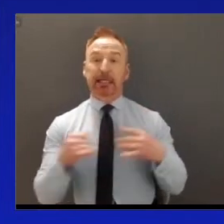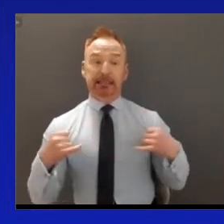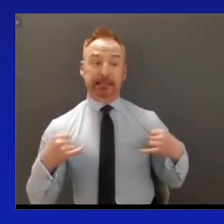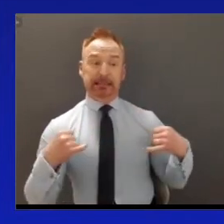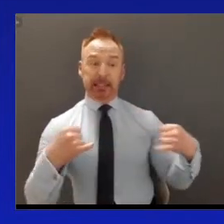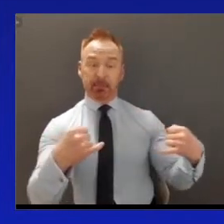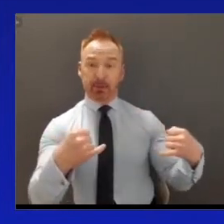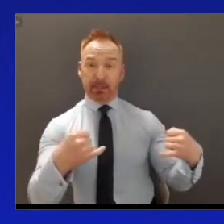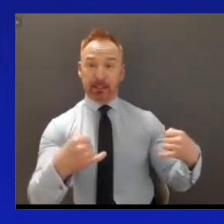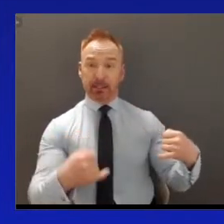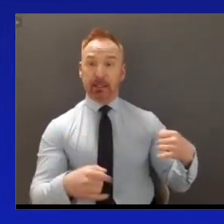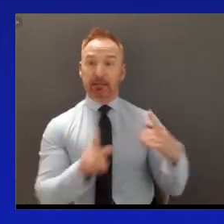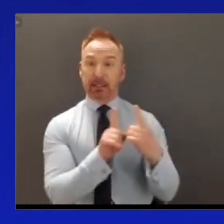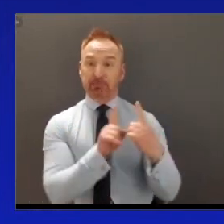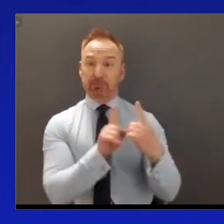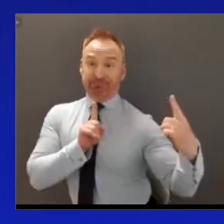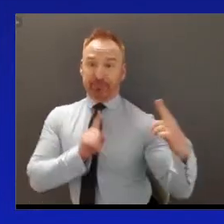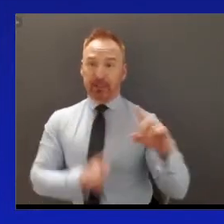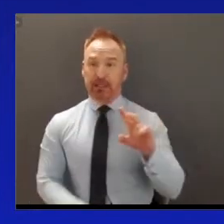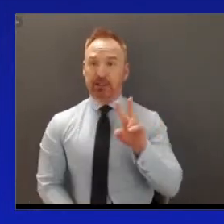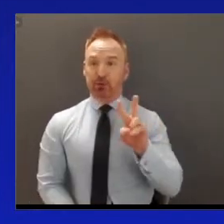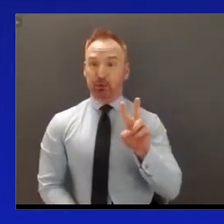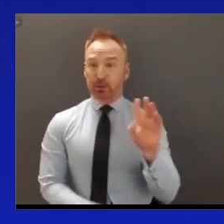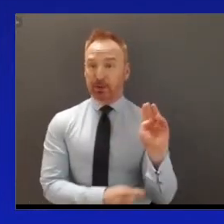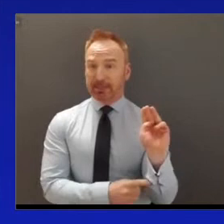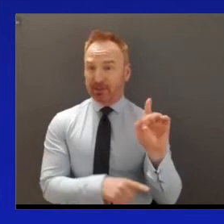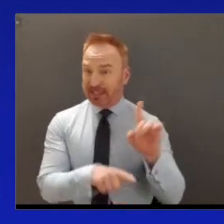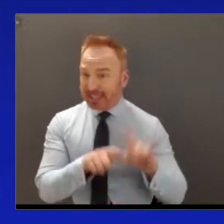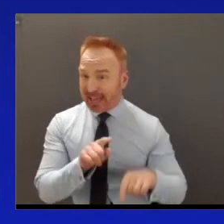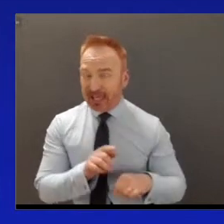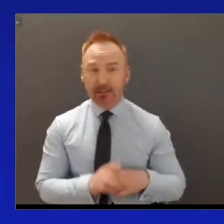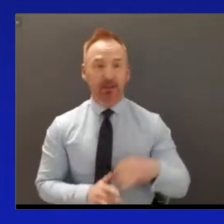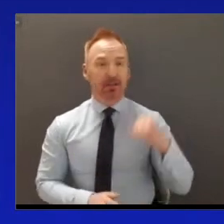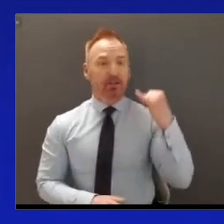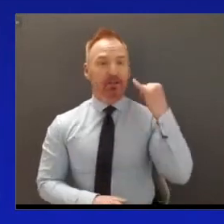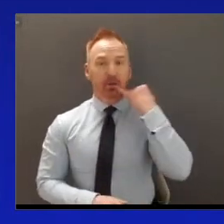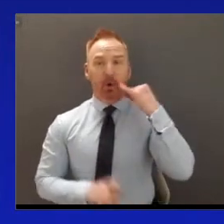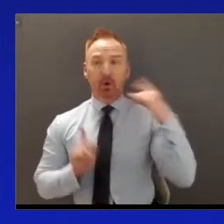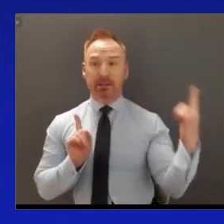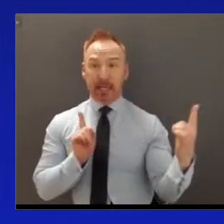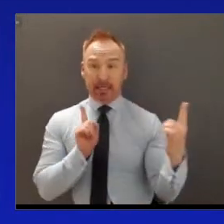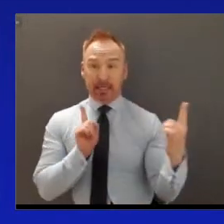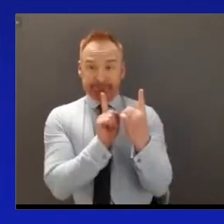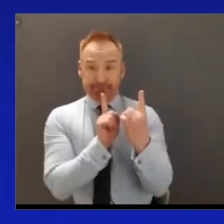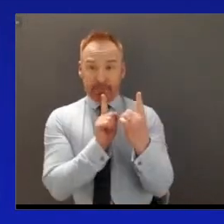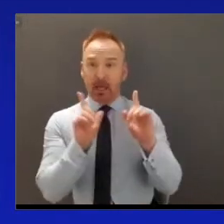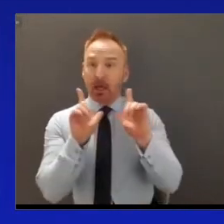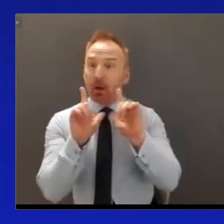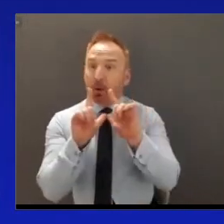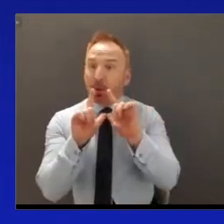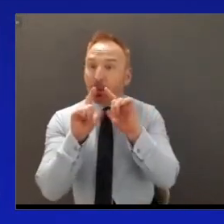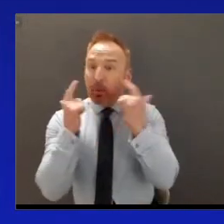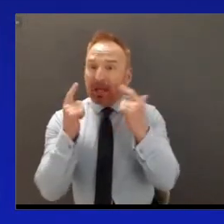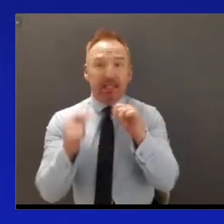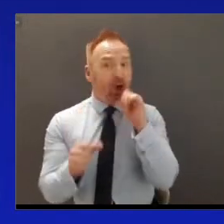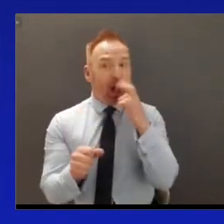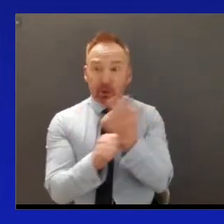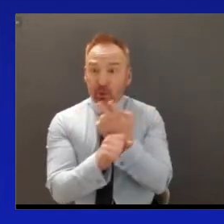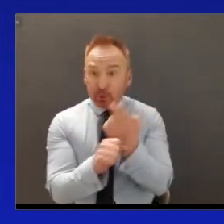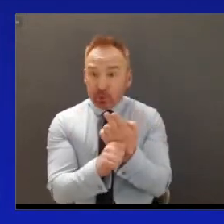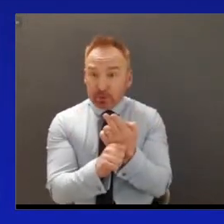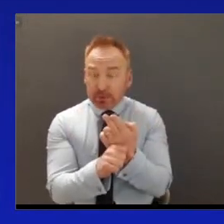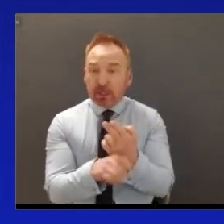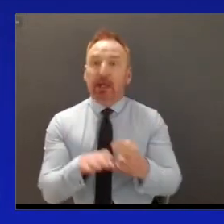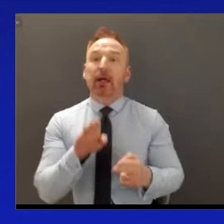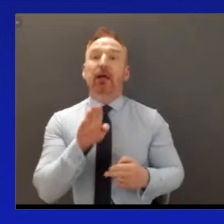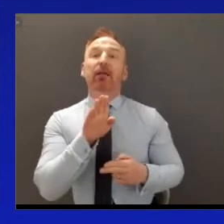that where there's situations where people are not wearing masks and they come into close contact, that will increase the risk for COVID transmission.